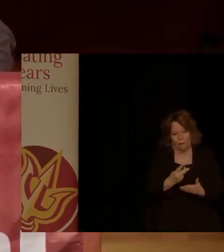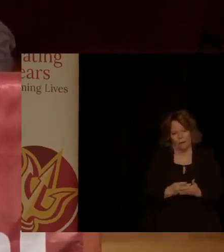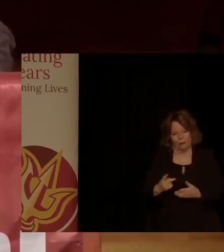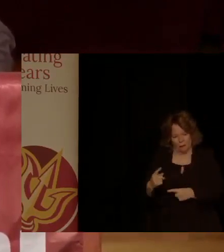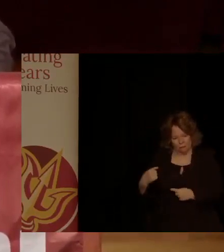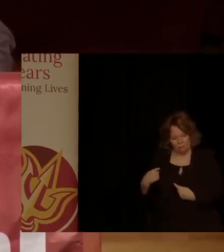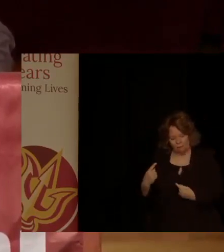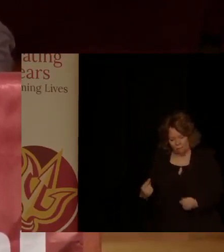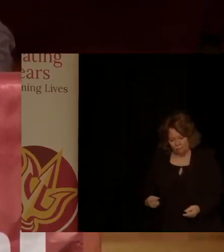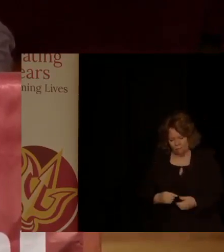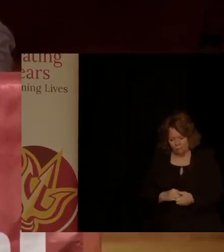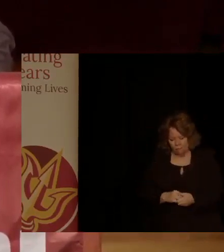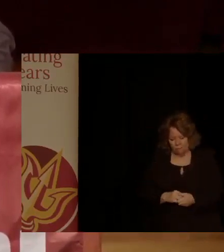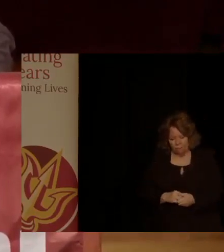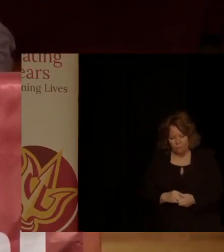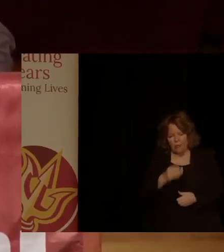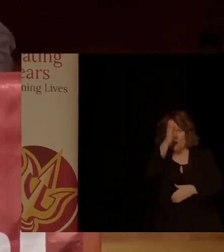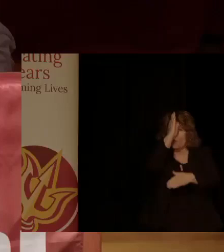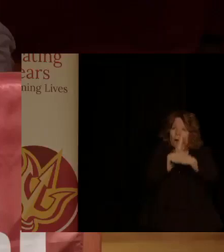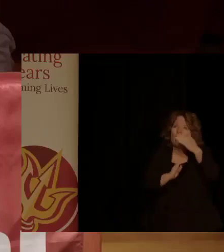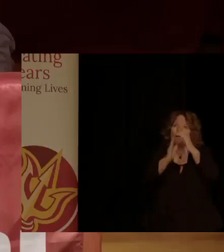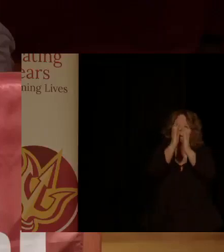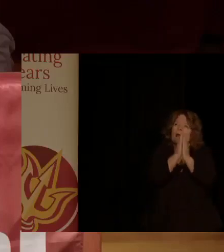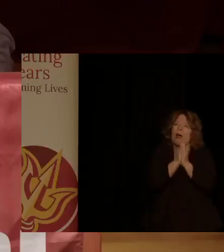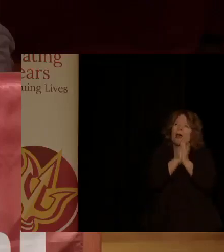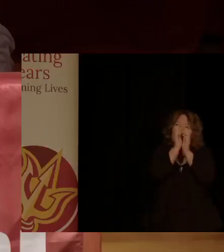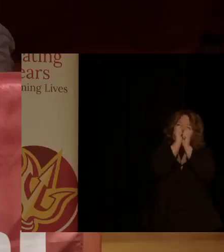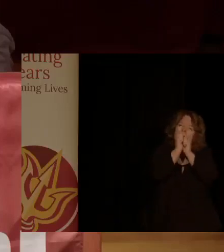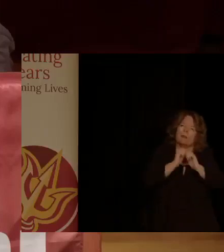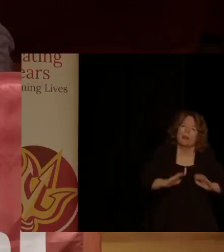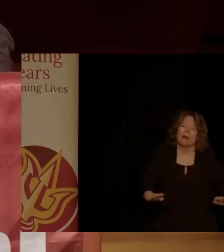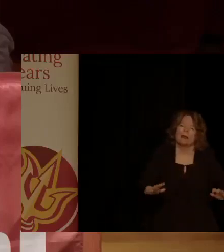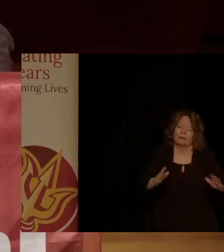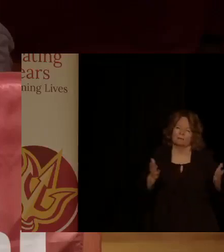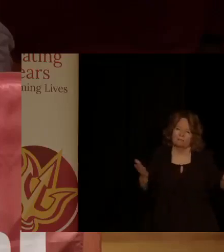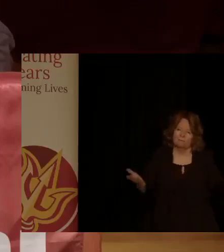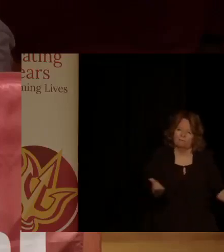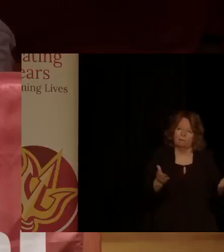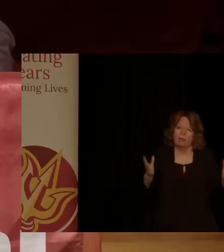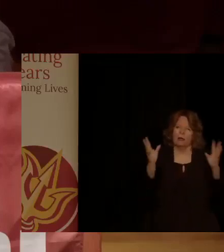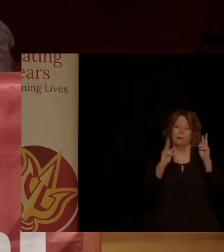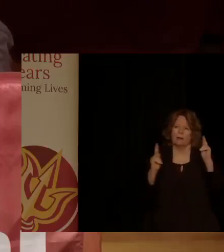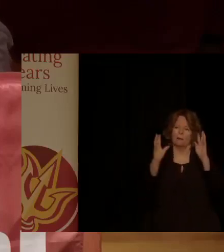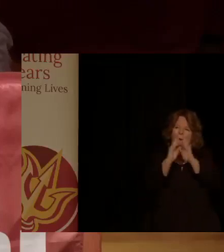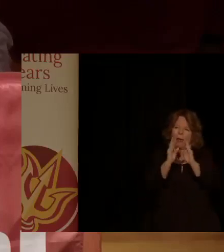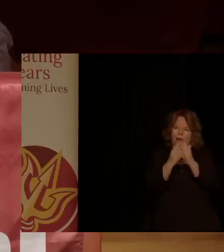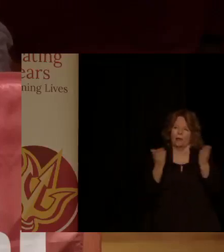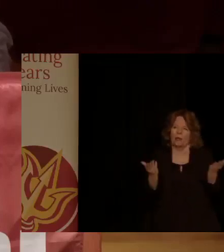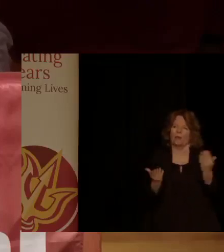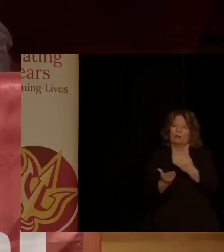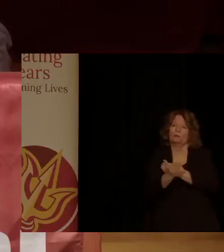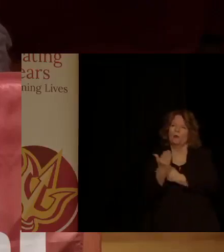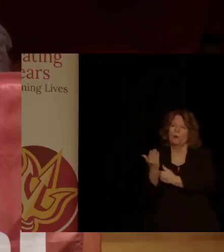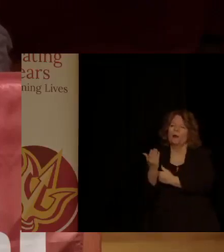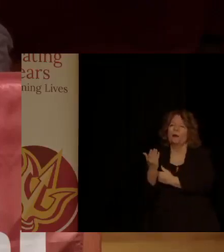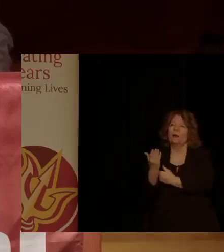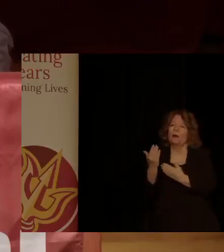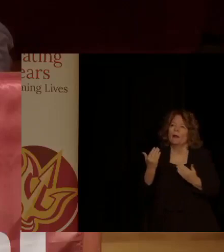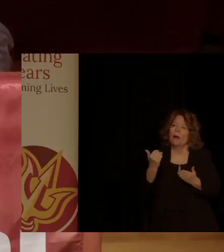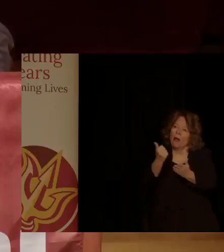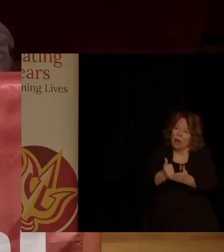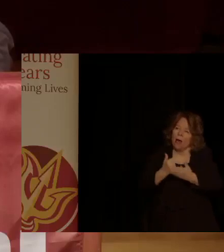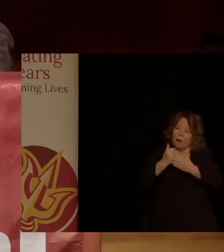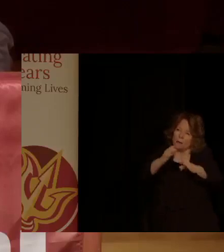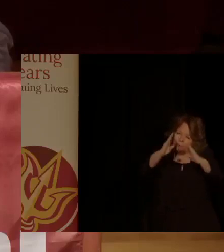We humbly ask, O God, that you bless the efforts of our gathering this morning. Help us to pay close attention to